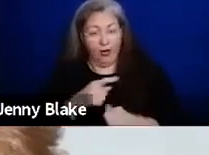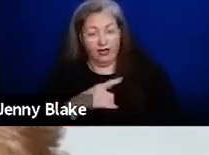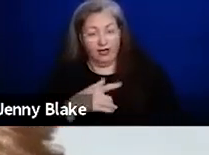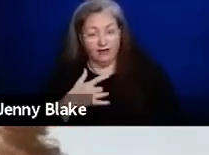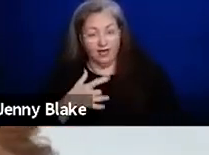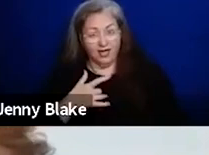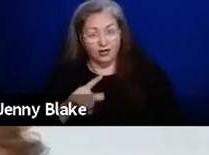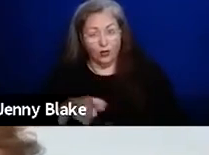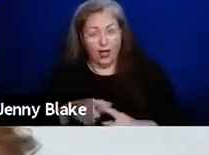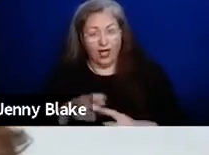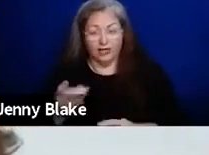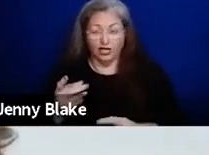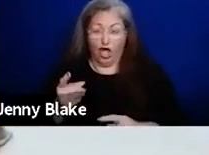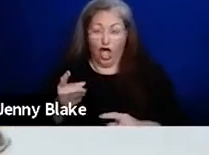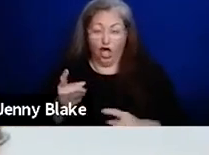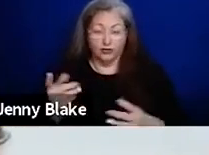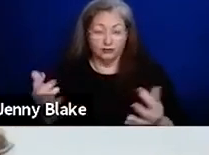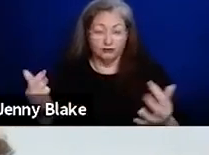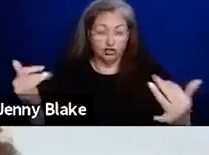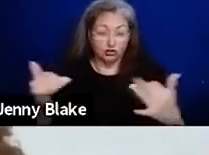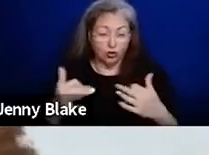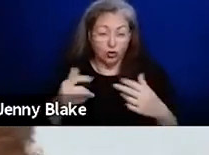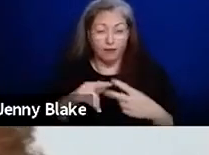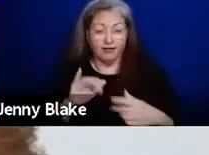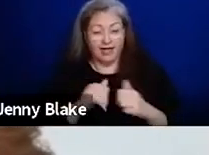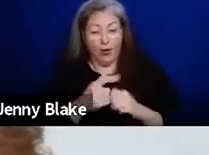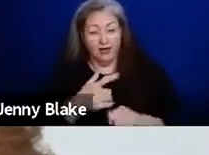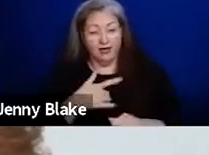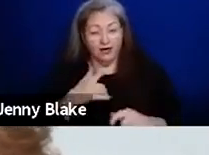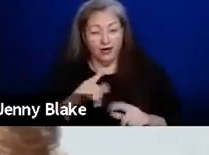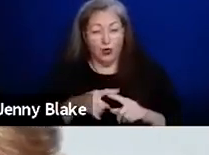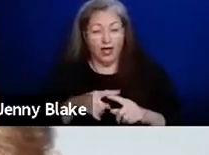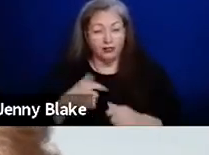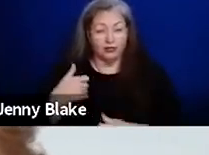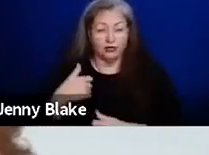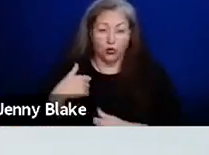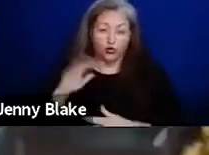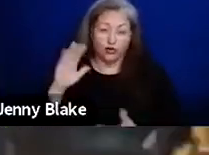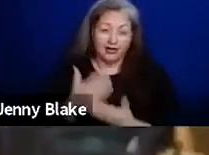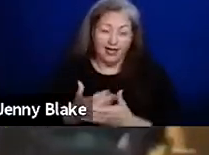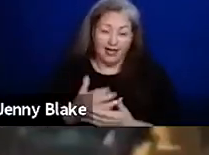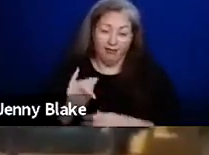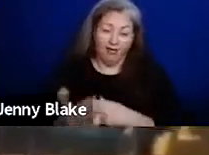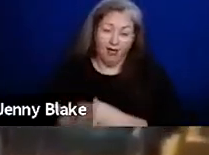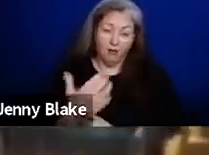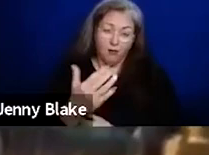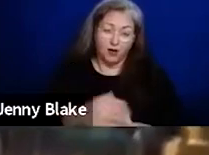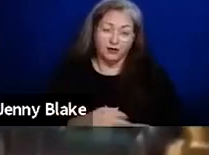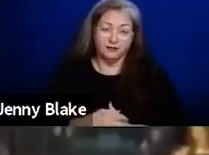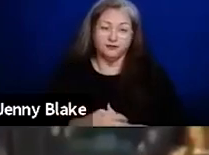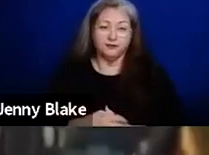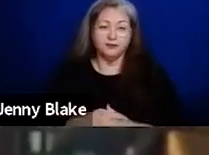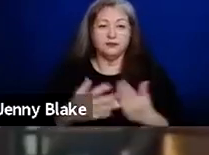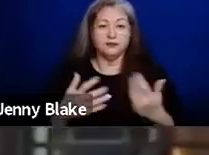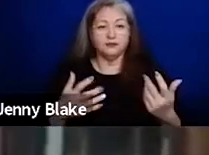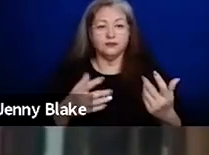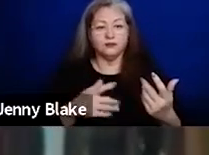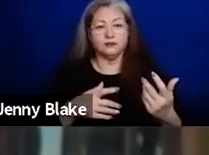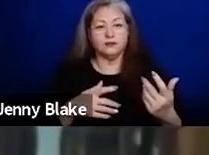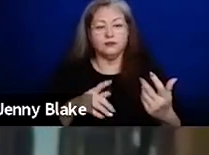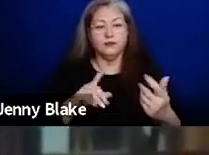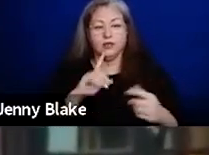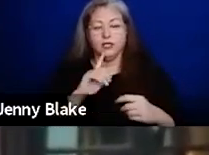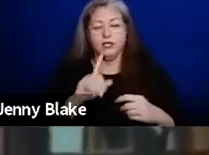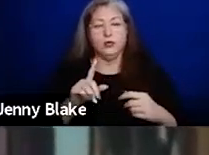when those dogs came? Is this what they felt when the soldiers came that early morning? And so it was really